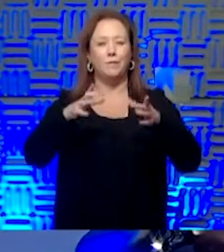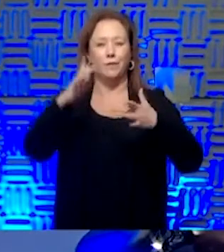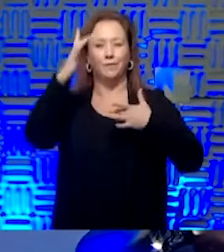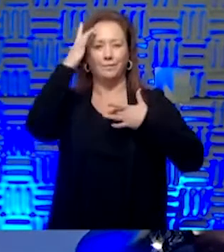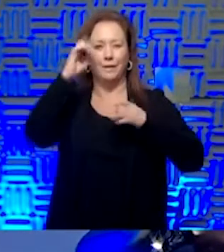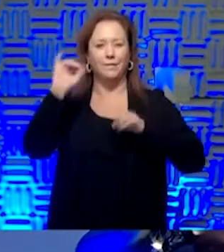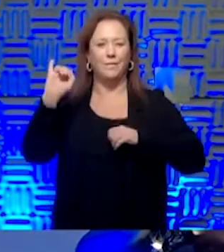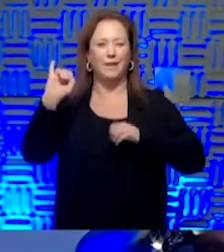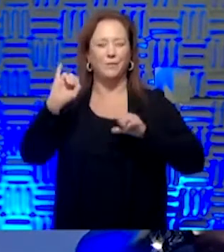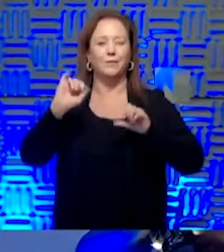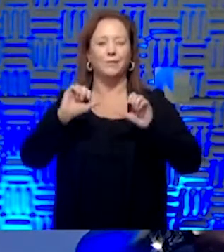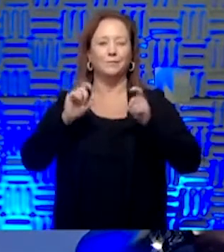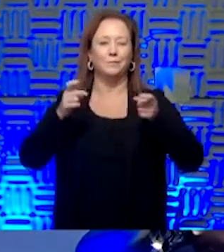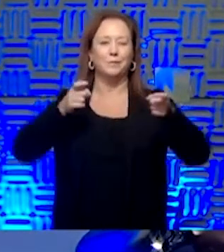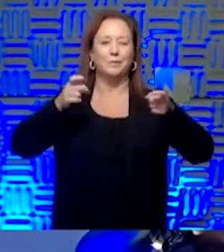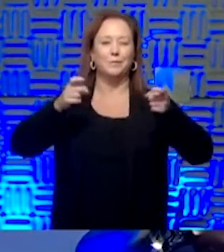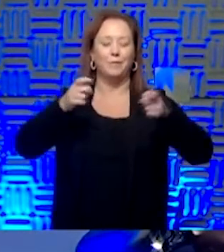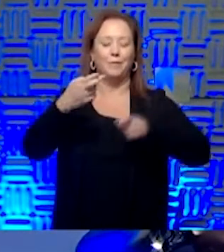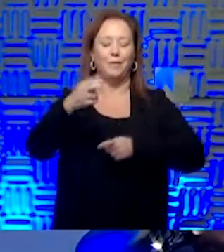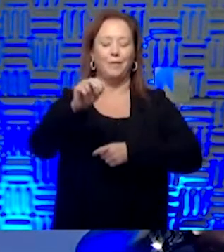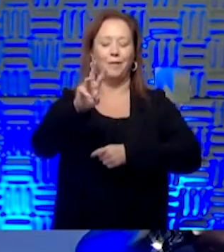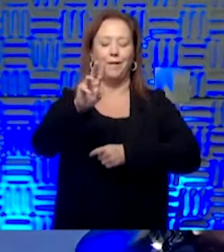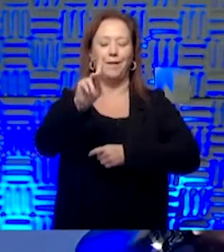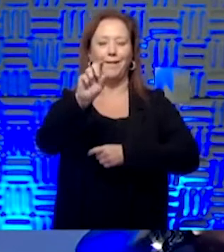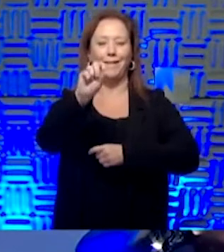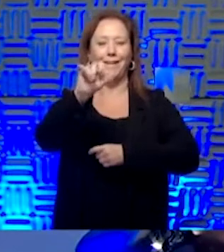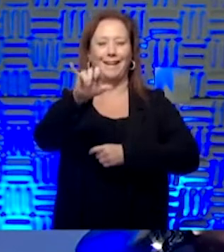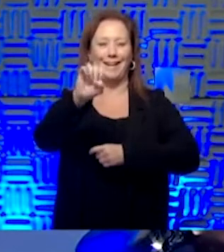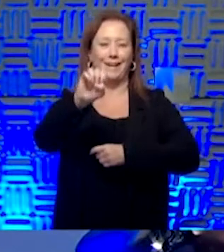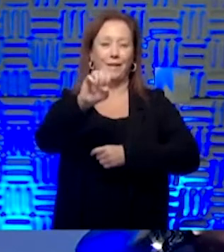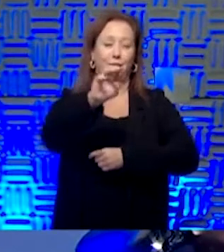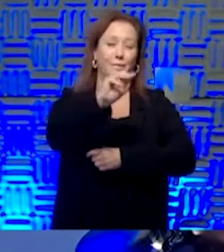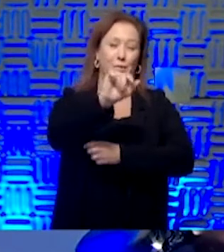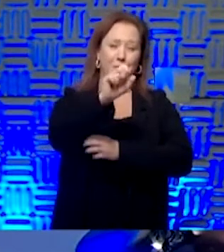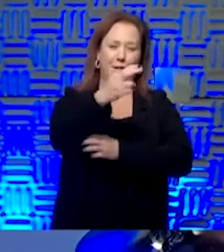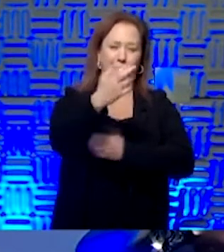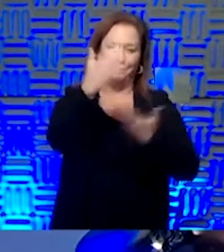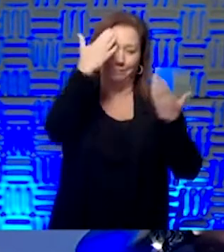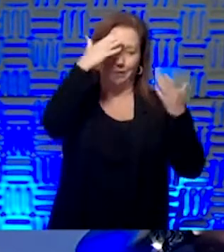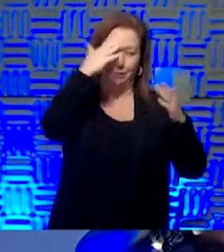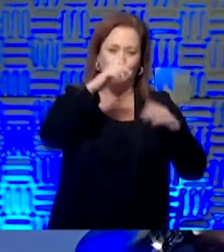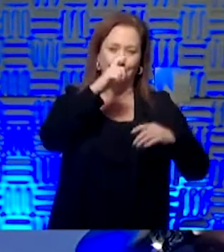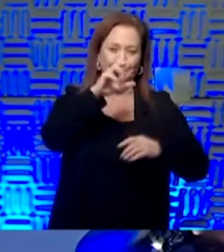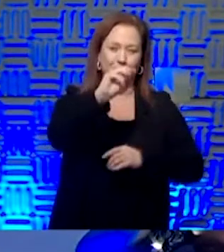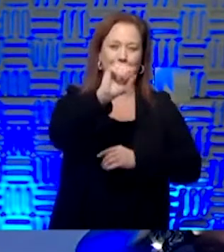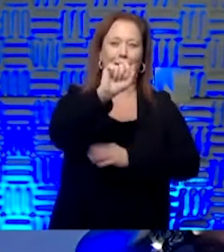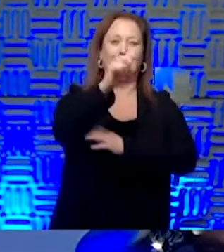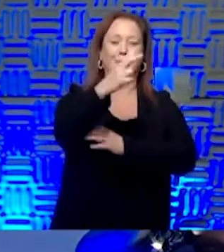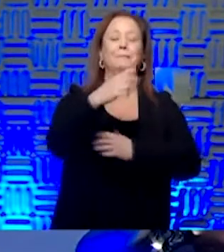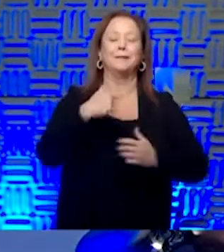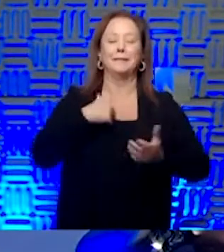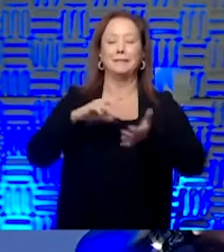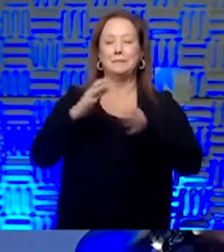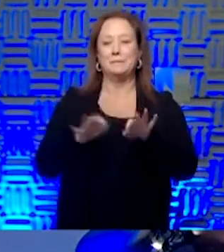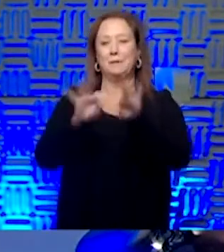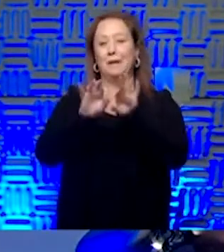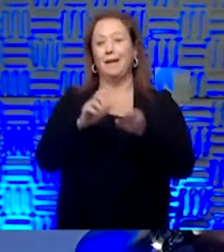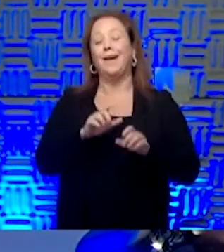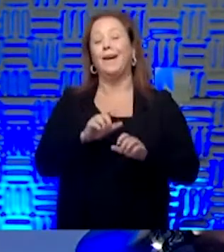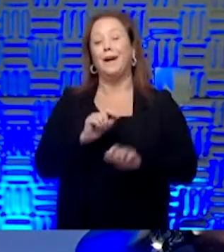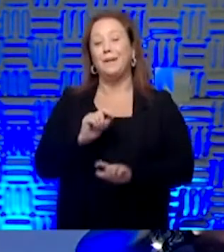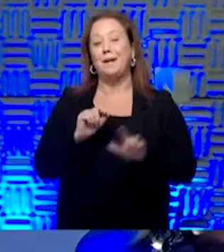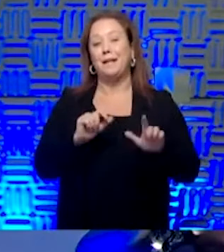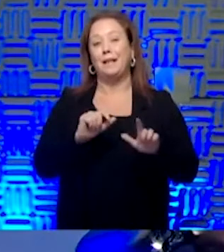Dr. Hawkeye. Some kind of reference there to MASH. Half the audience probably won't know who that is anymore, but it means something to me. And then on my